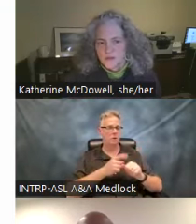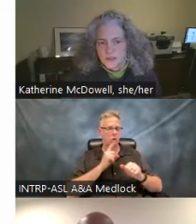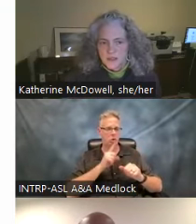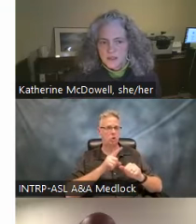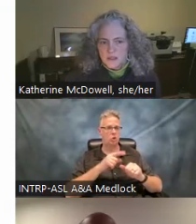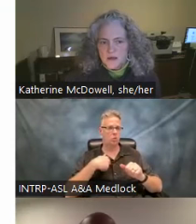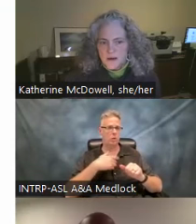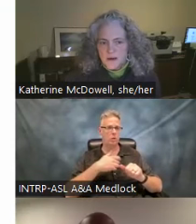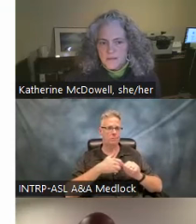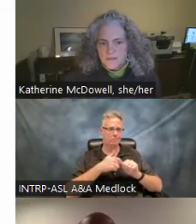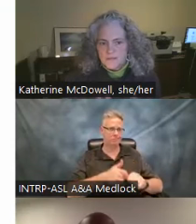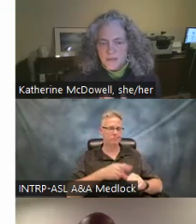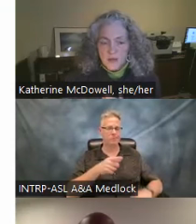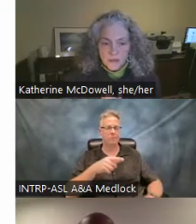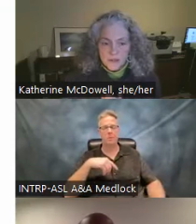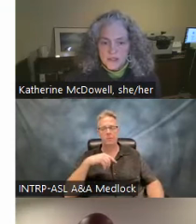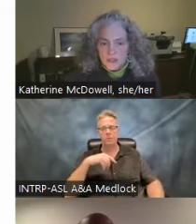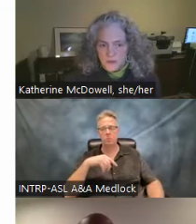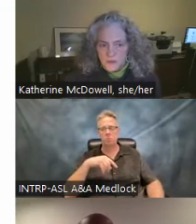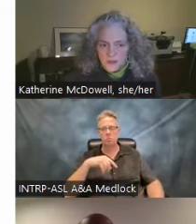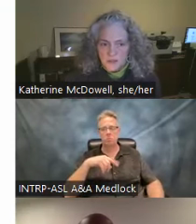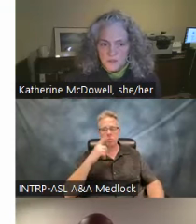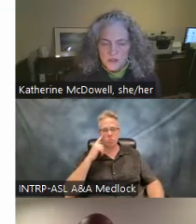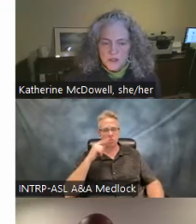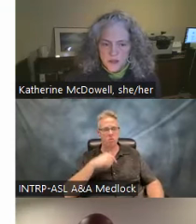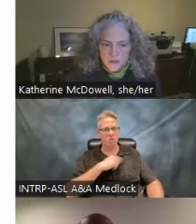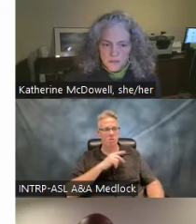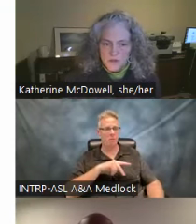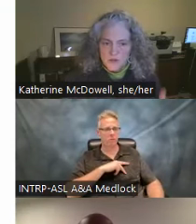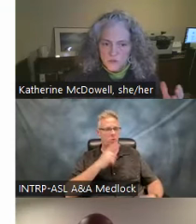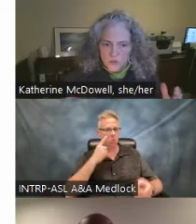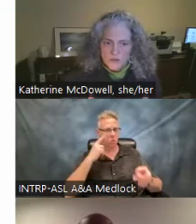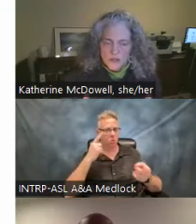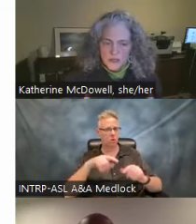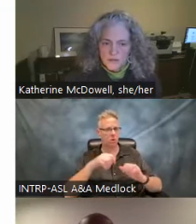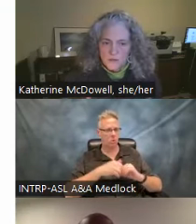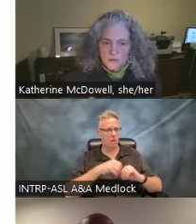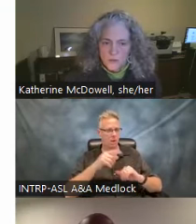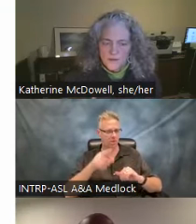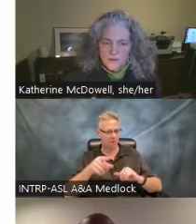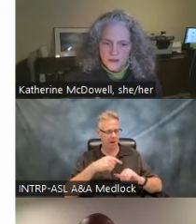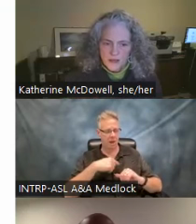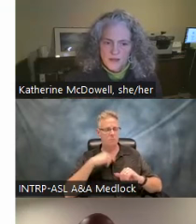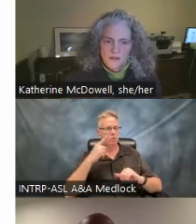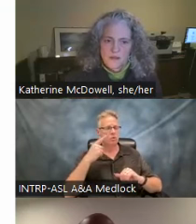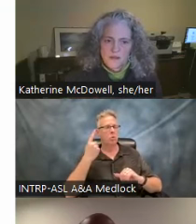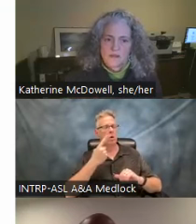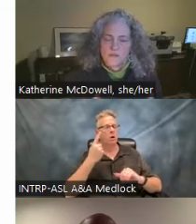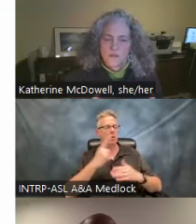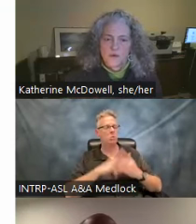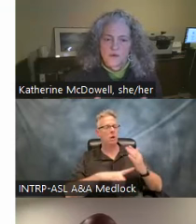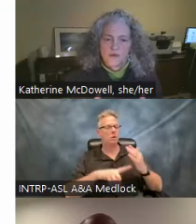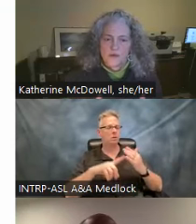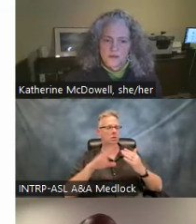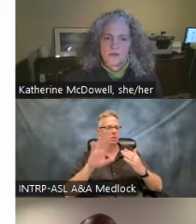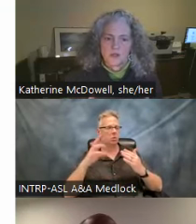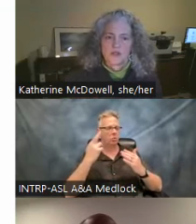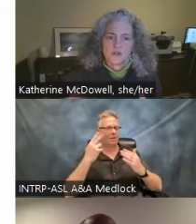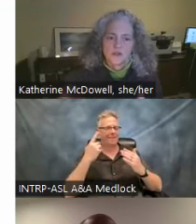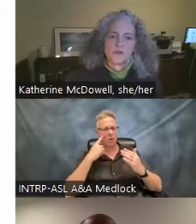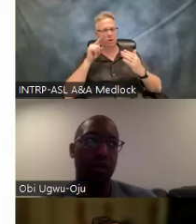just wondering, I personally agree with this position, just wondering what the case is for